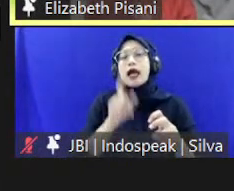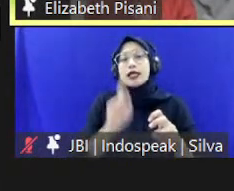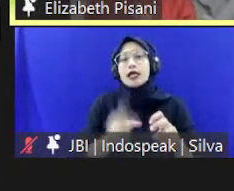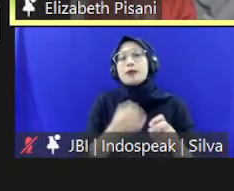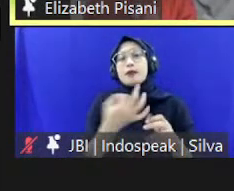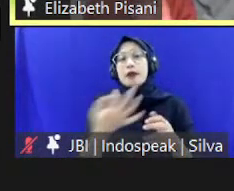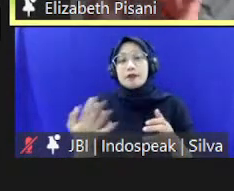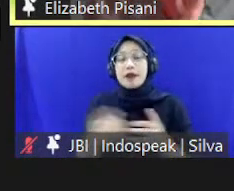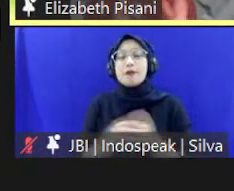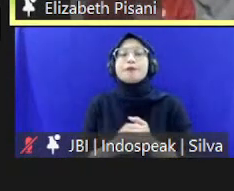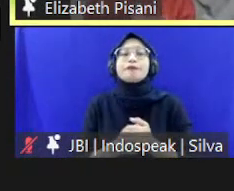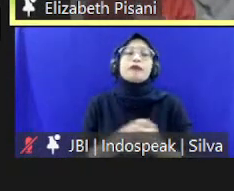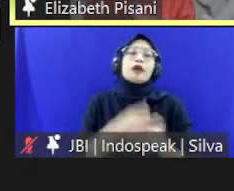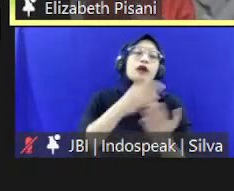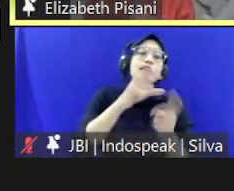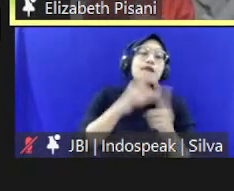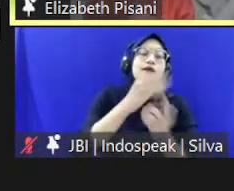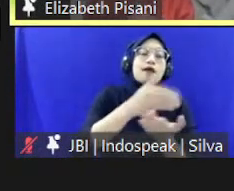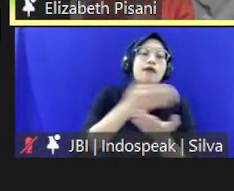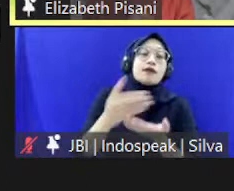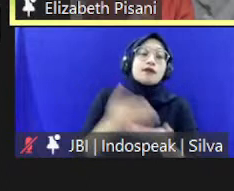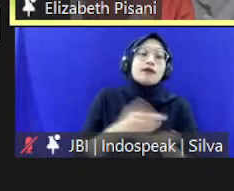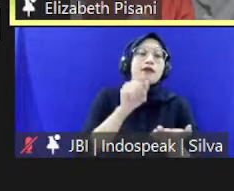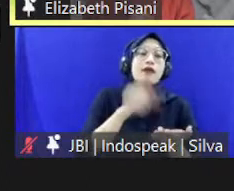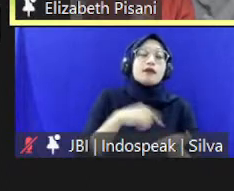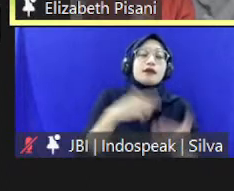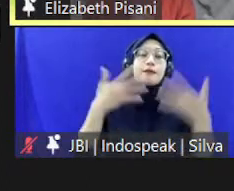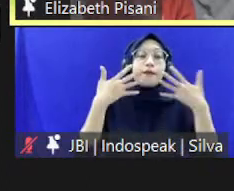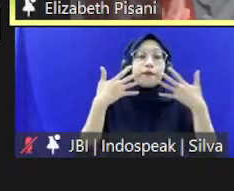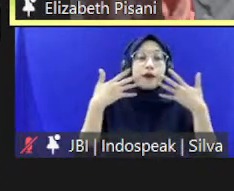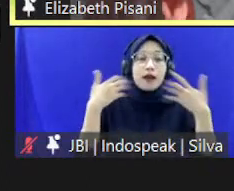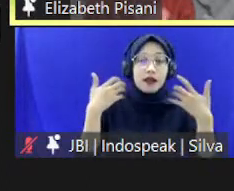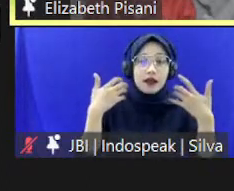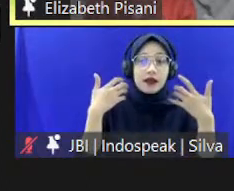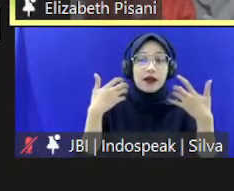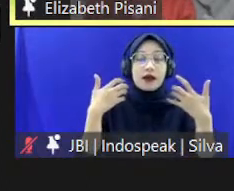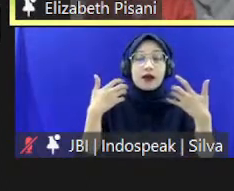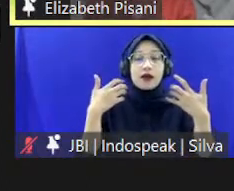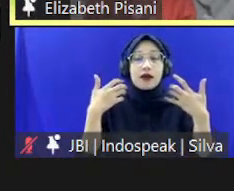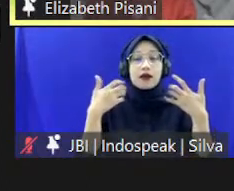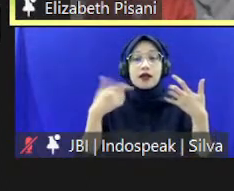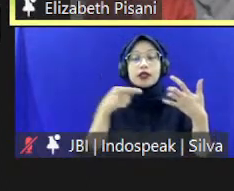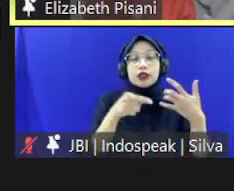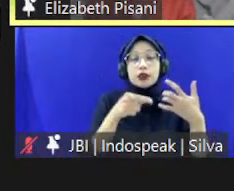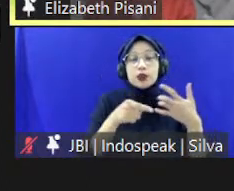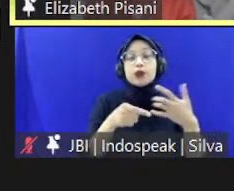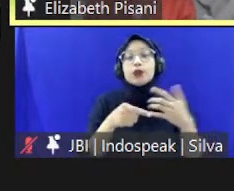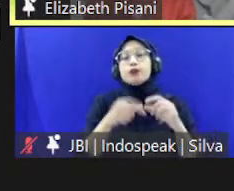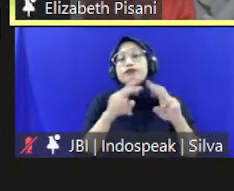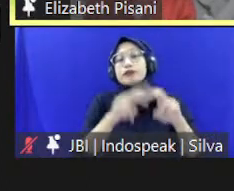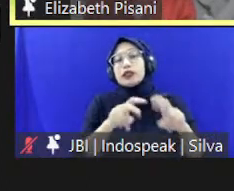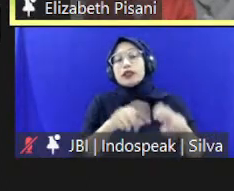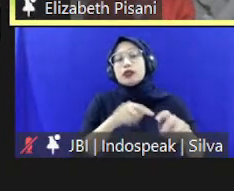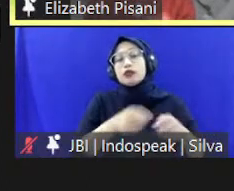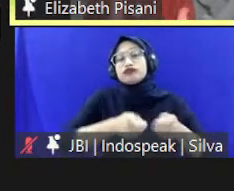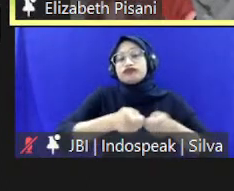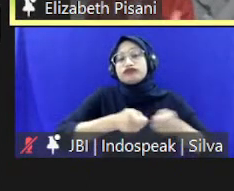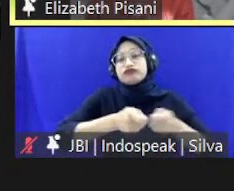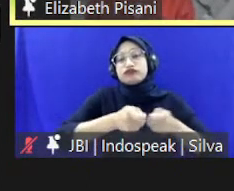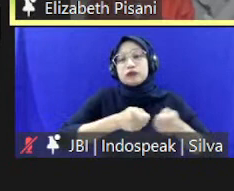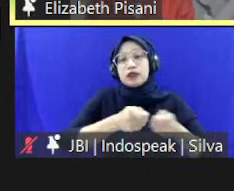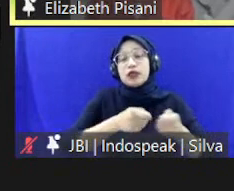data and the lab data that study was managed and run by Aksari